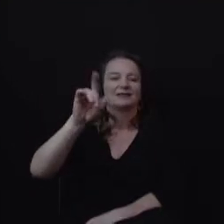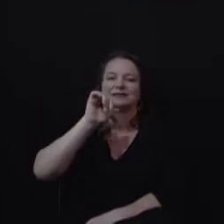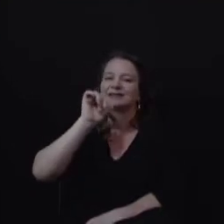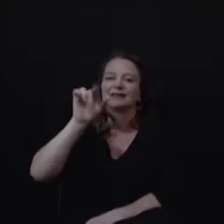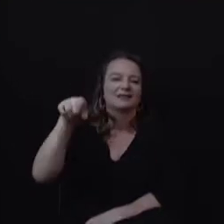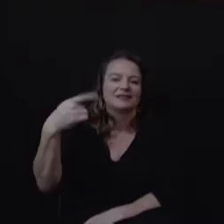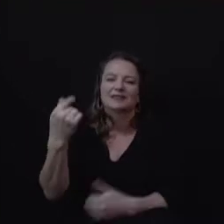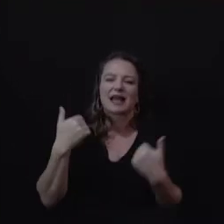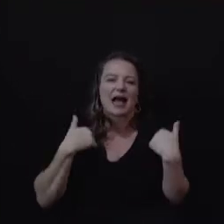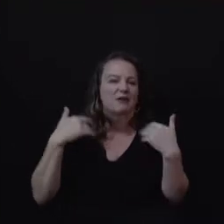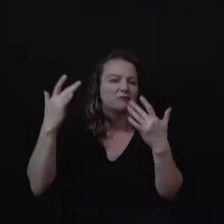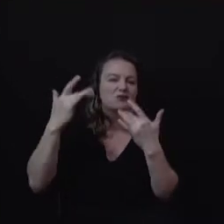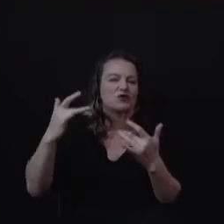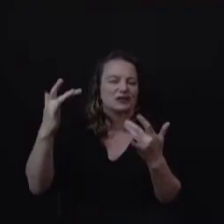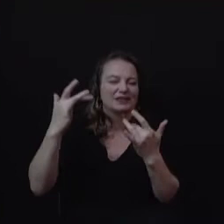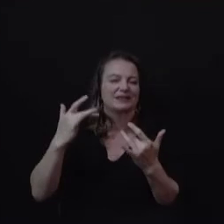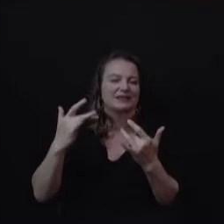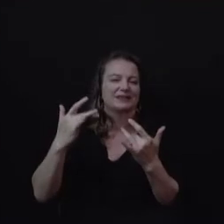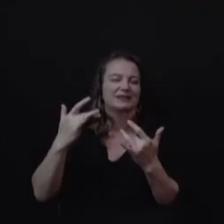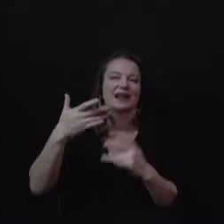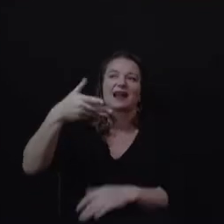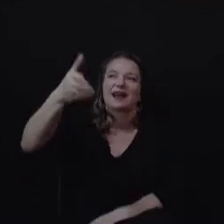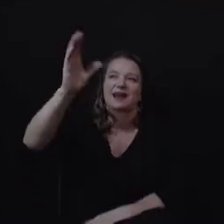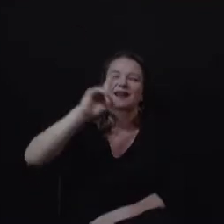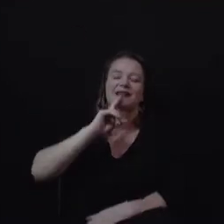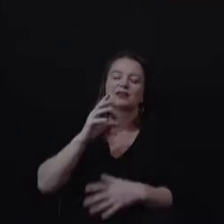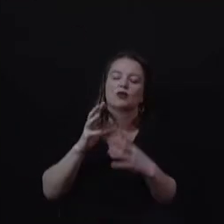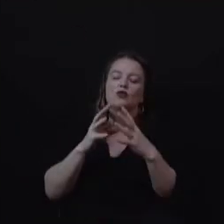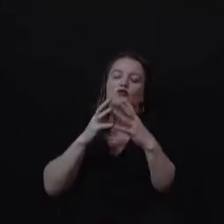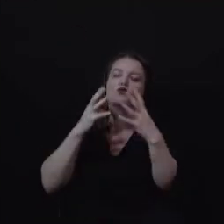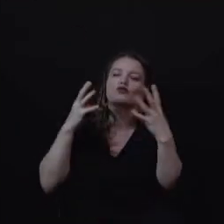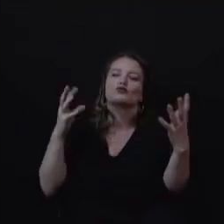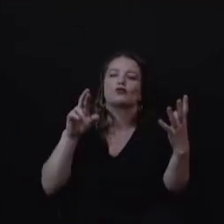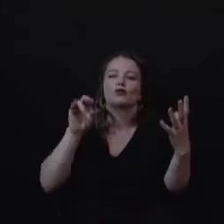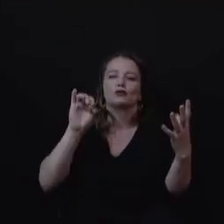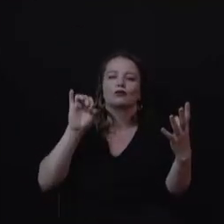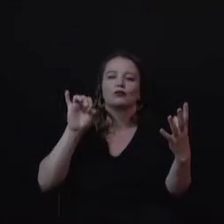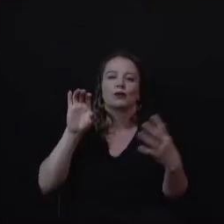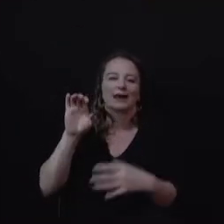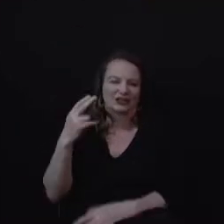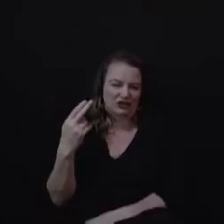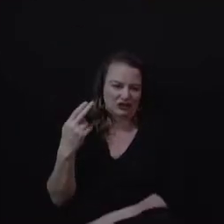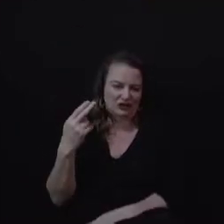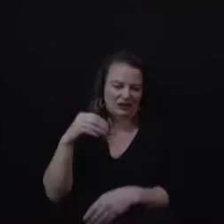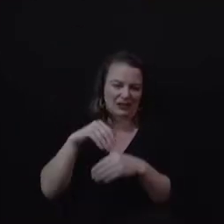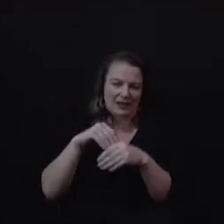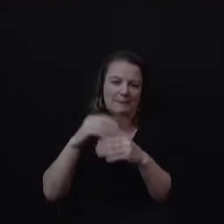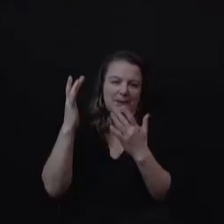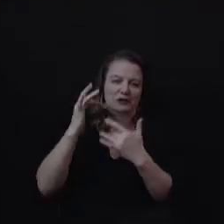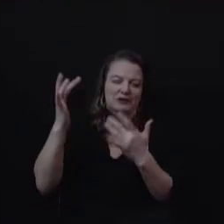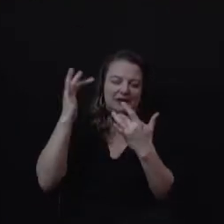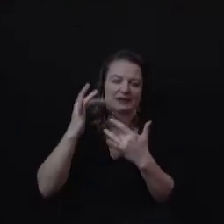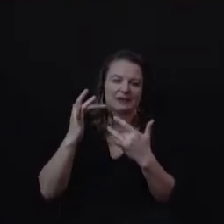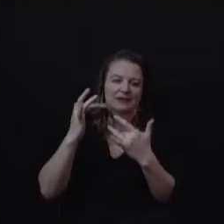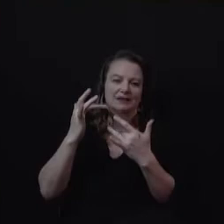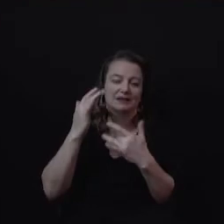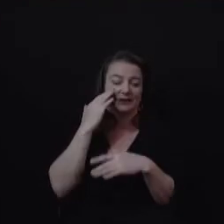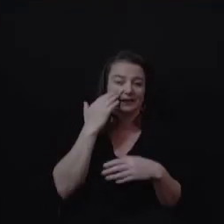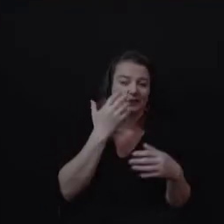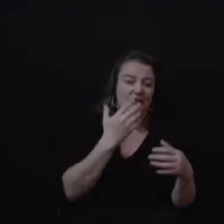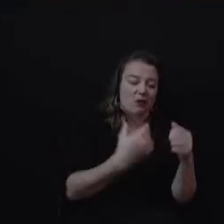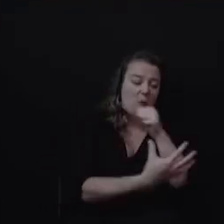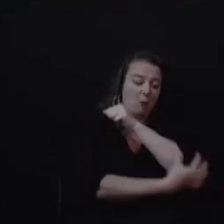mercy. He says God is rich in mercy. You know the difference between poor and rich,